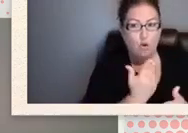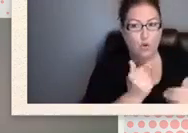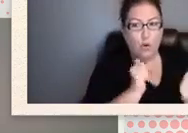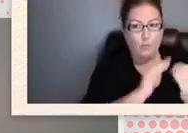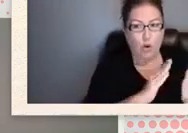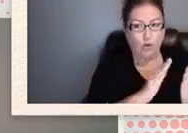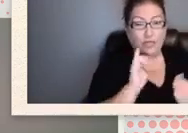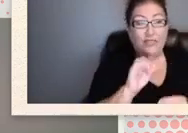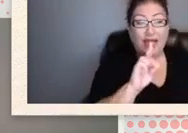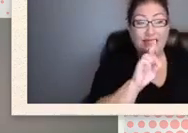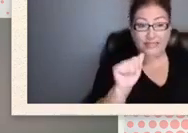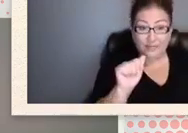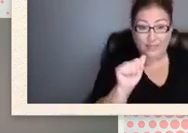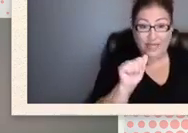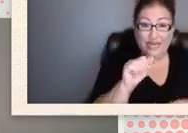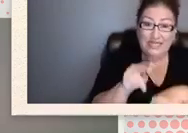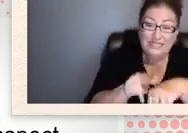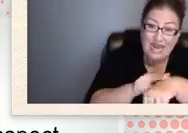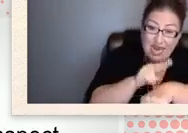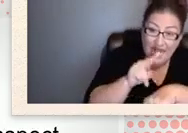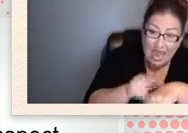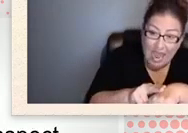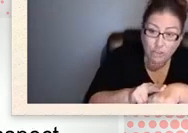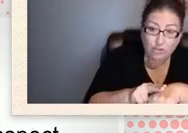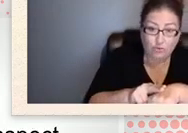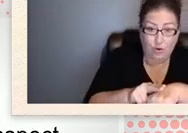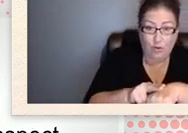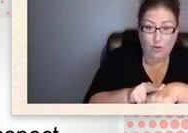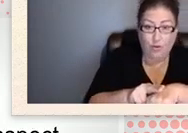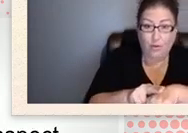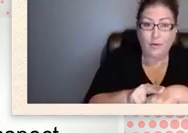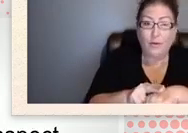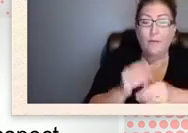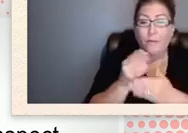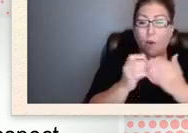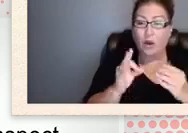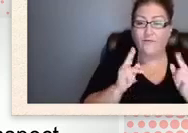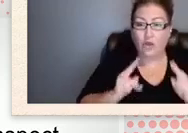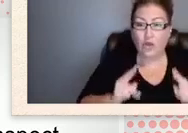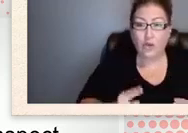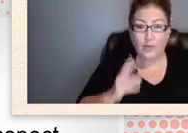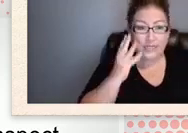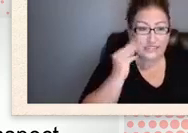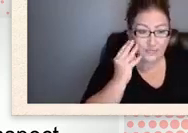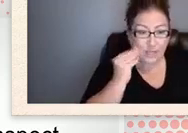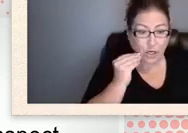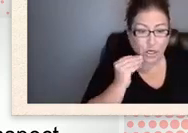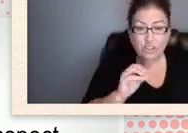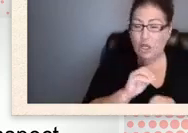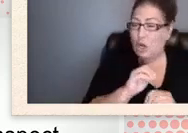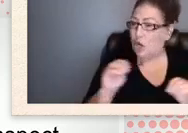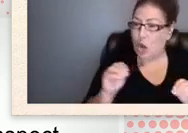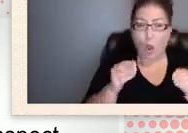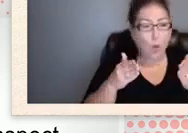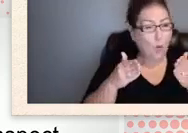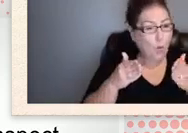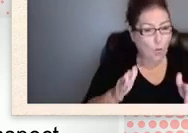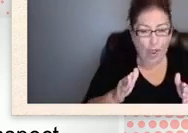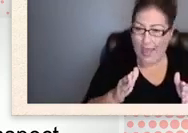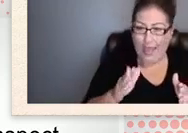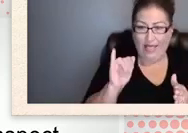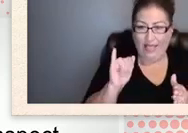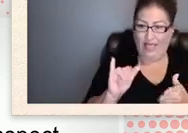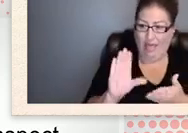disability is a natural and normal part of the human experience that in no way diminishes a person's